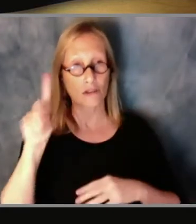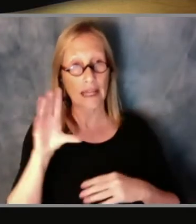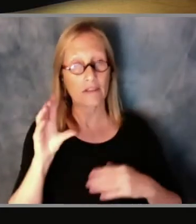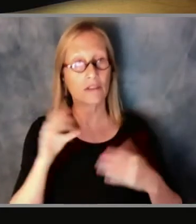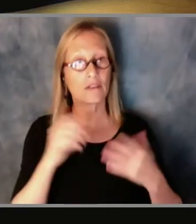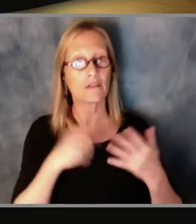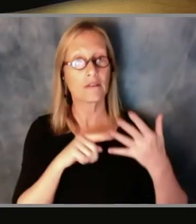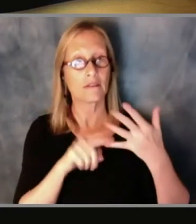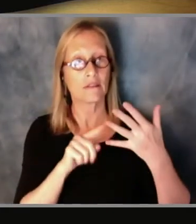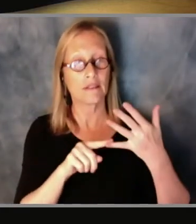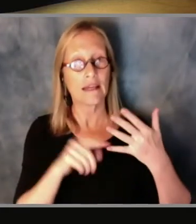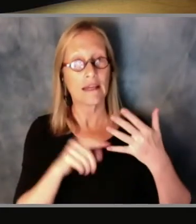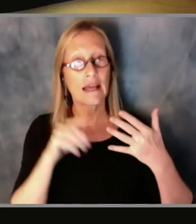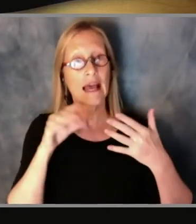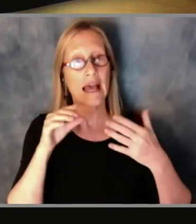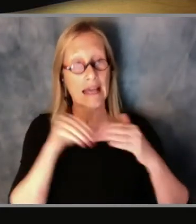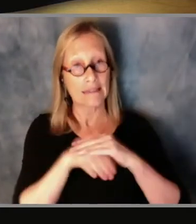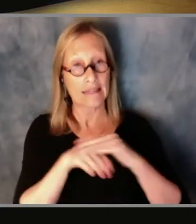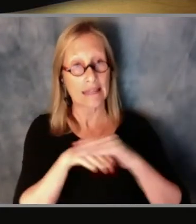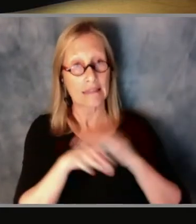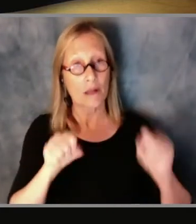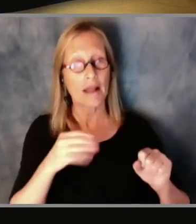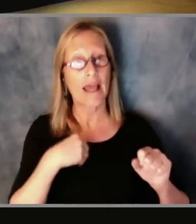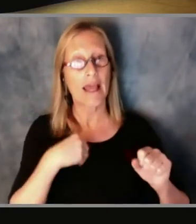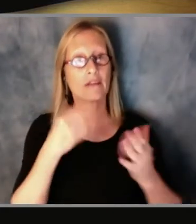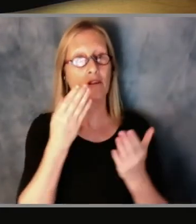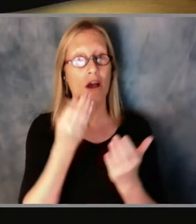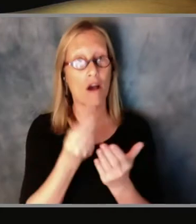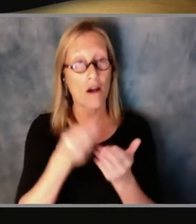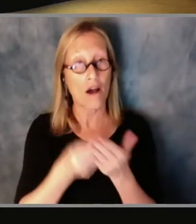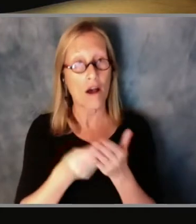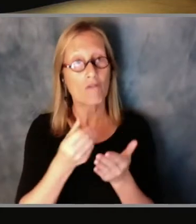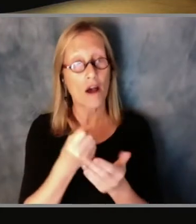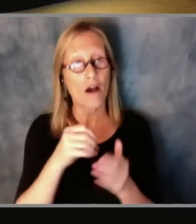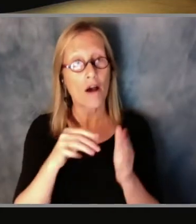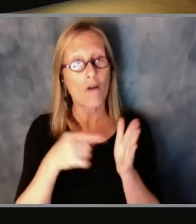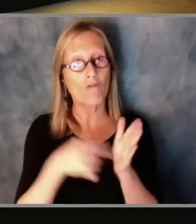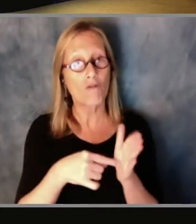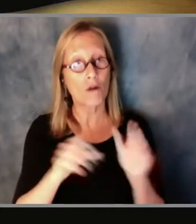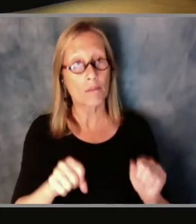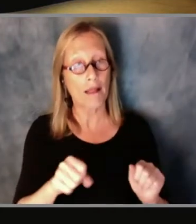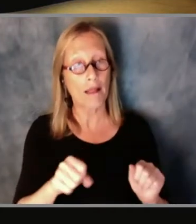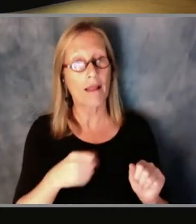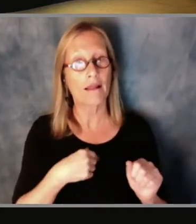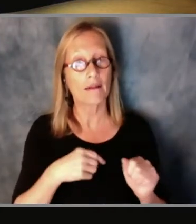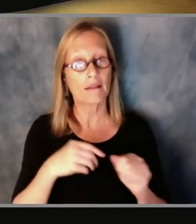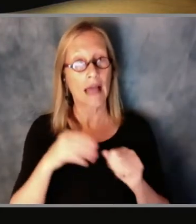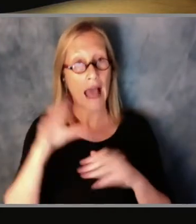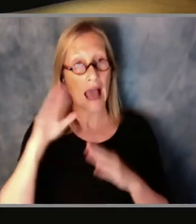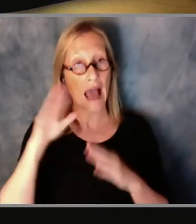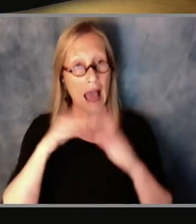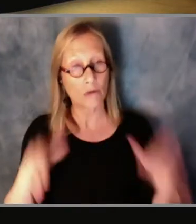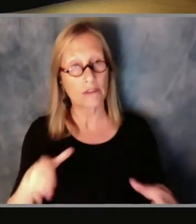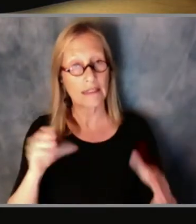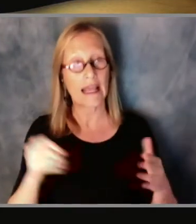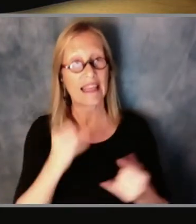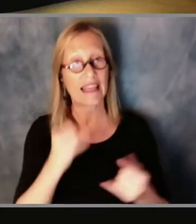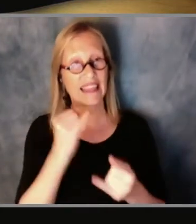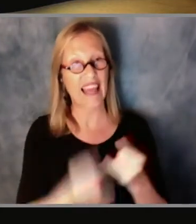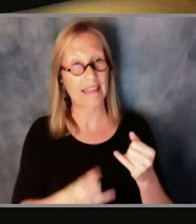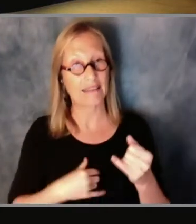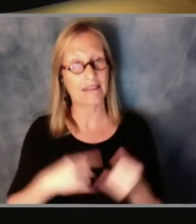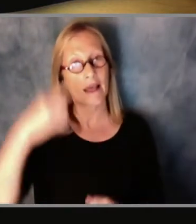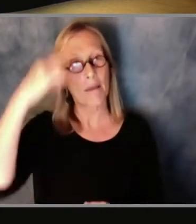affordable housing, and mental wellness. He wanted to know